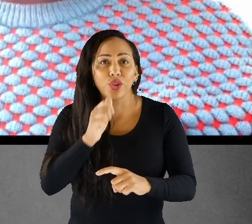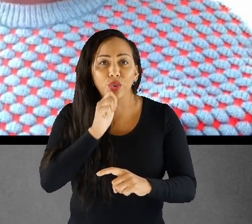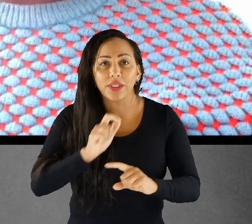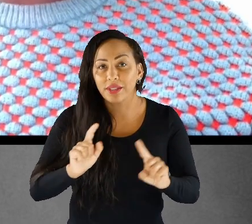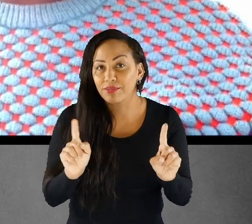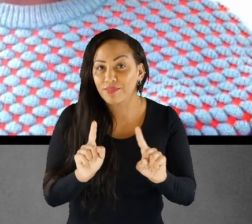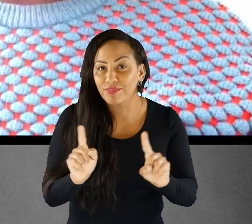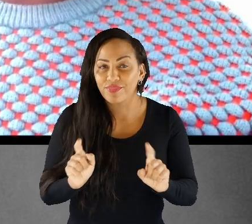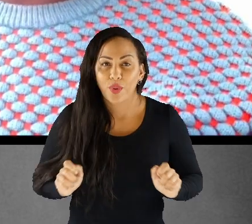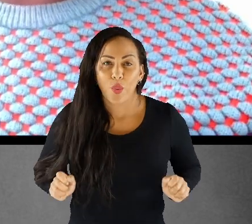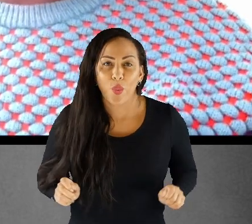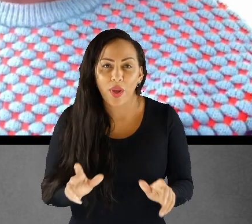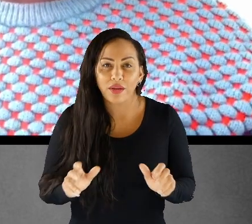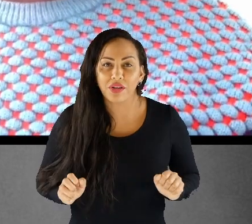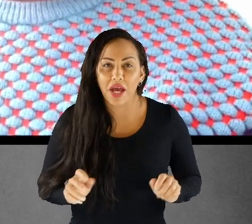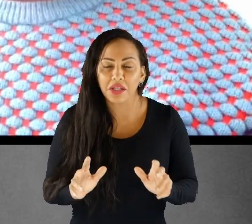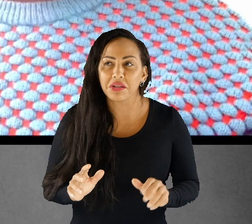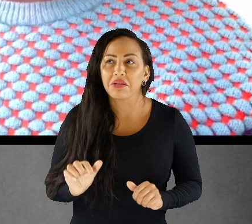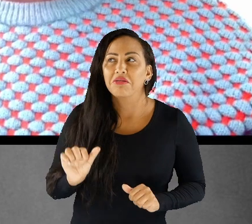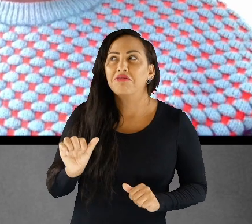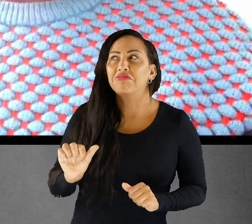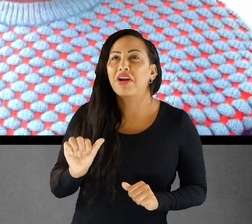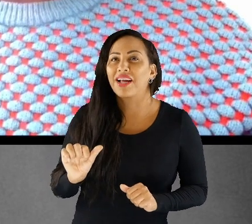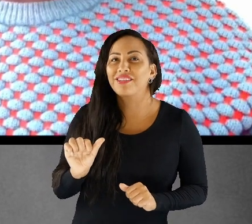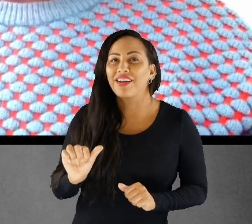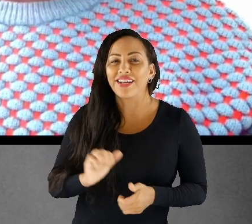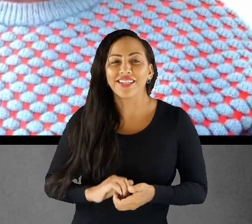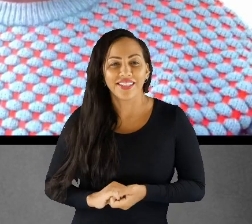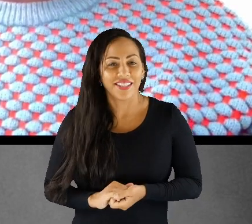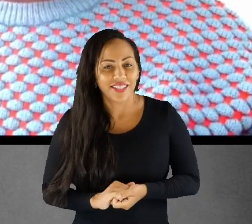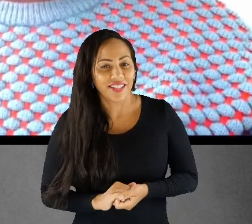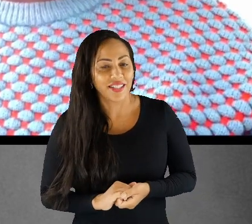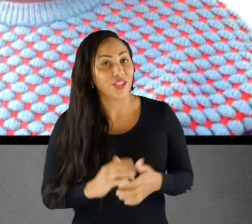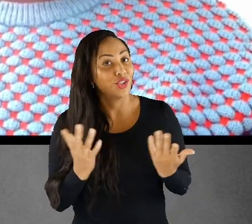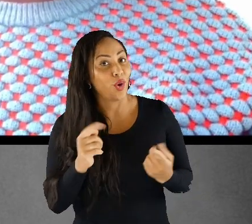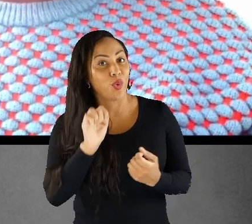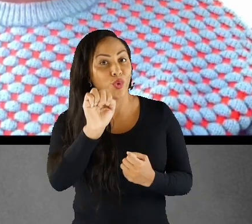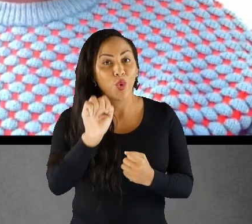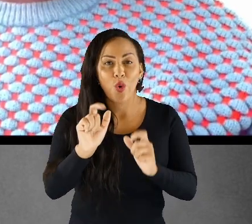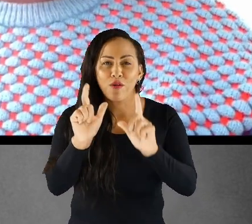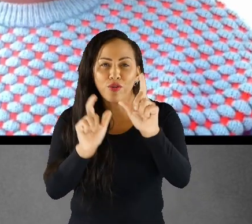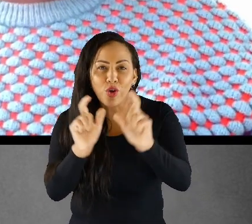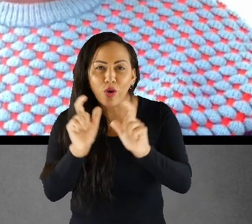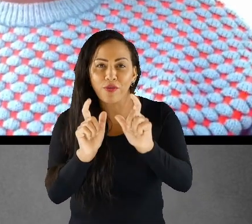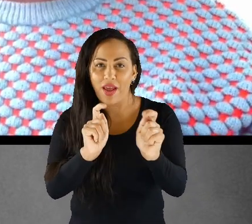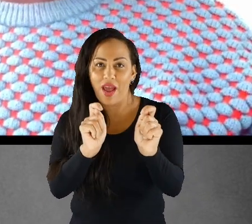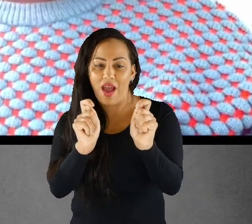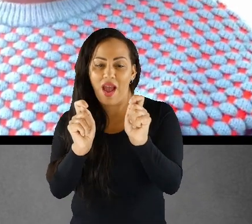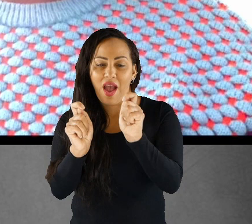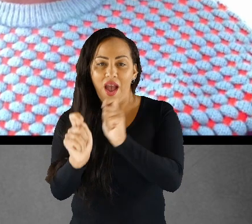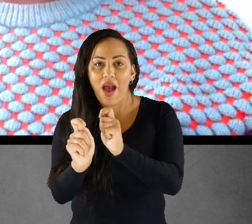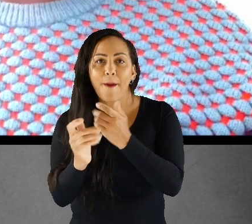Right. yeah, So there's the photography is kind of moving into kind of more sculptural work. Is